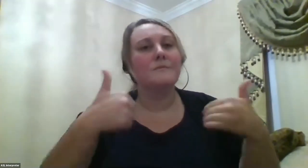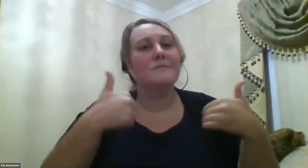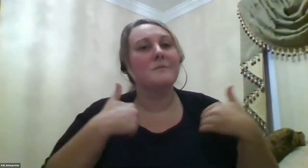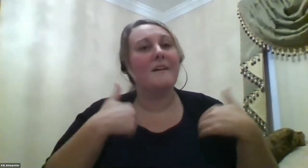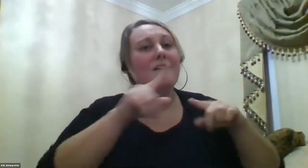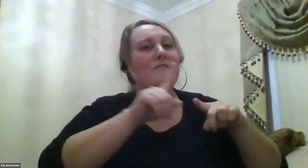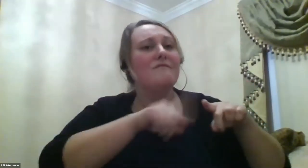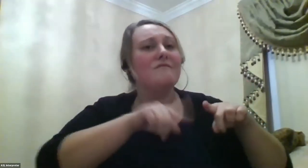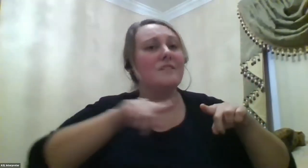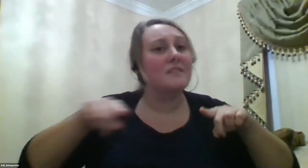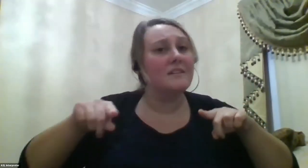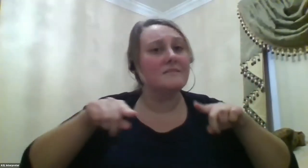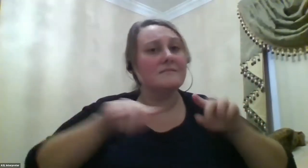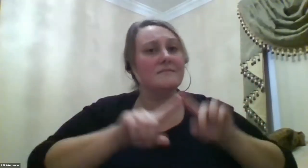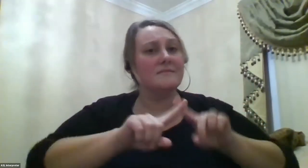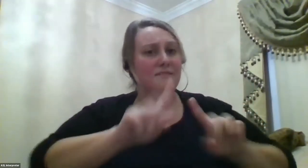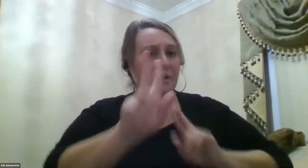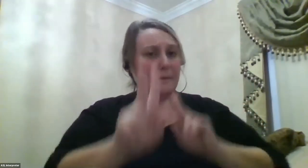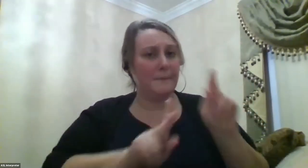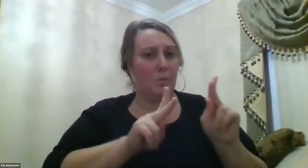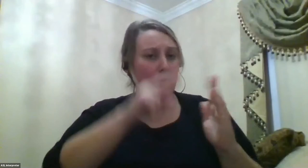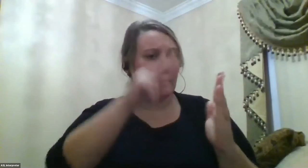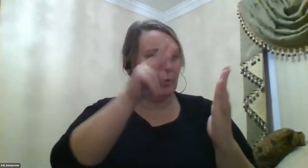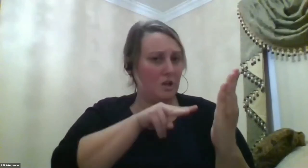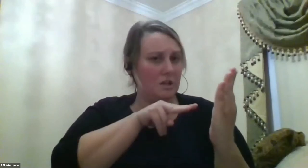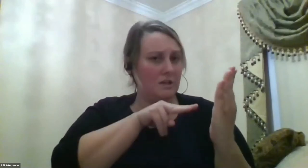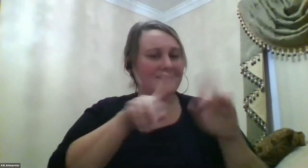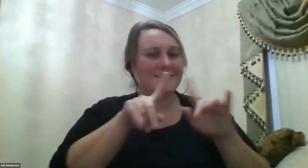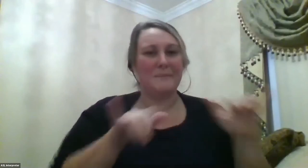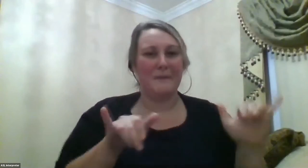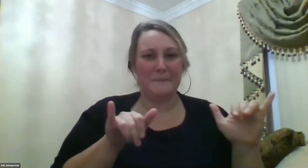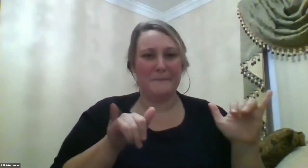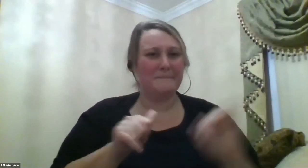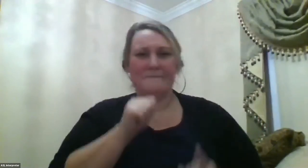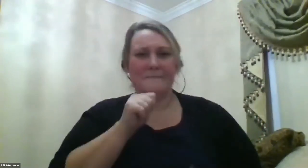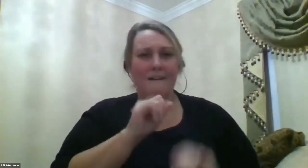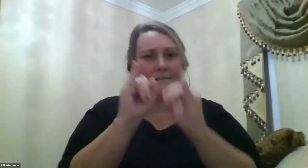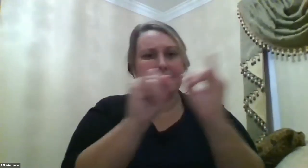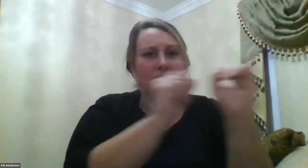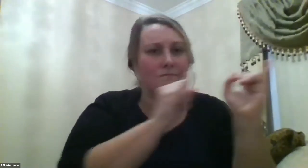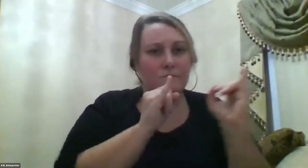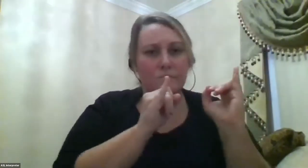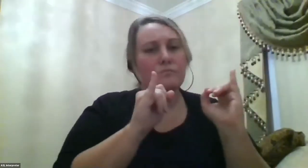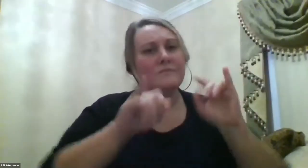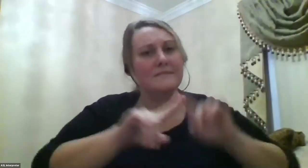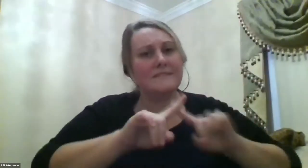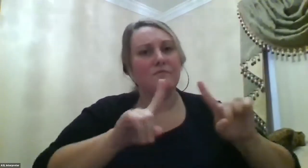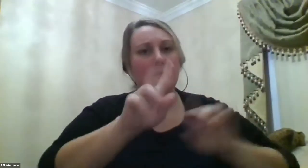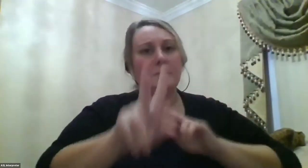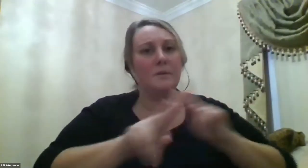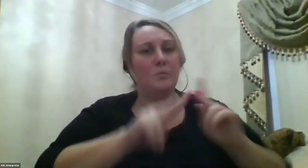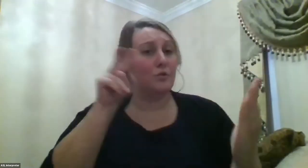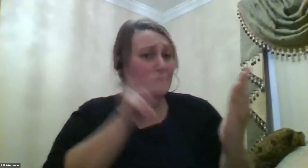just as a marginalized voice who is speaking to power. Um, so that, that was important for me. And, um,